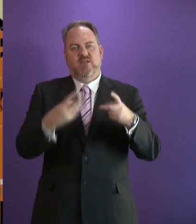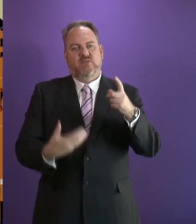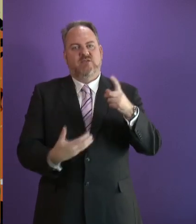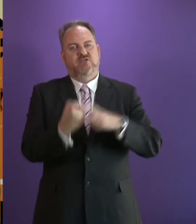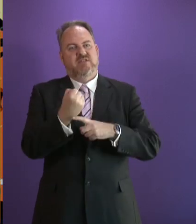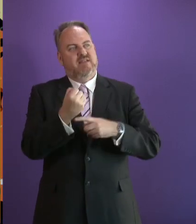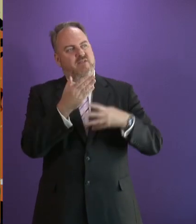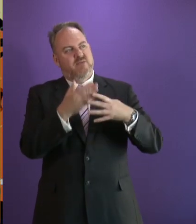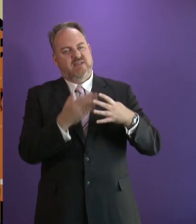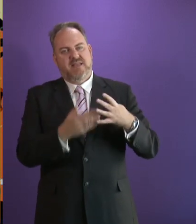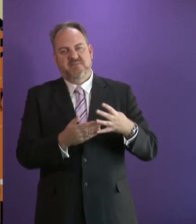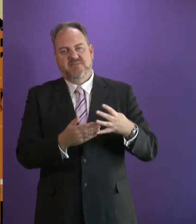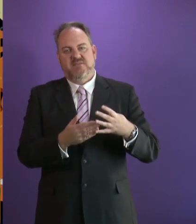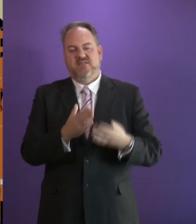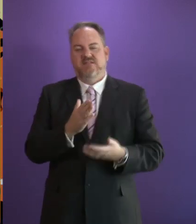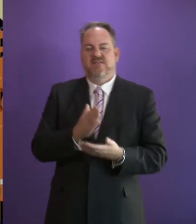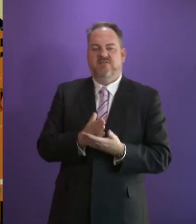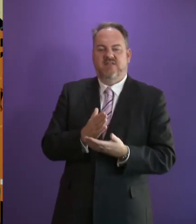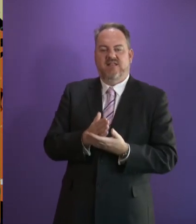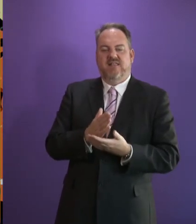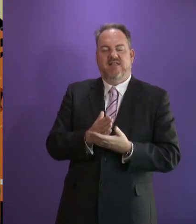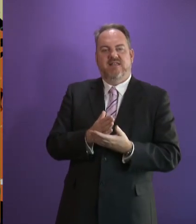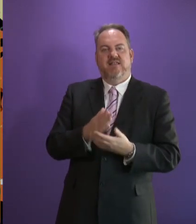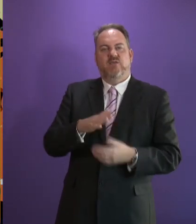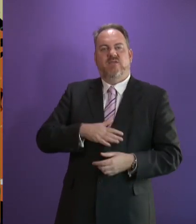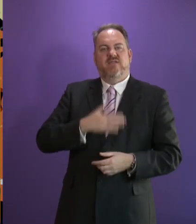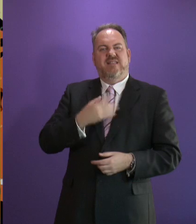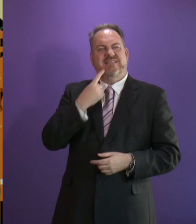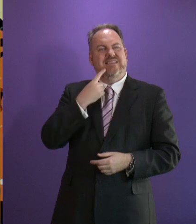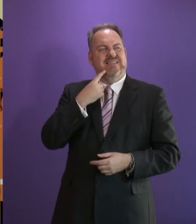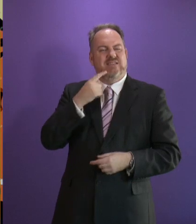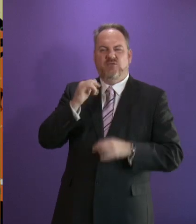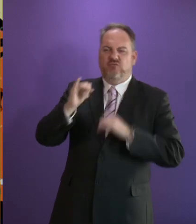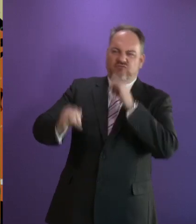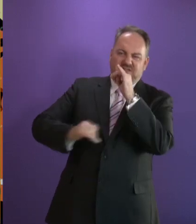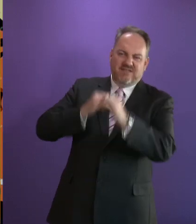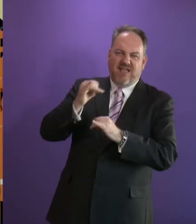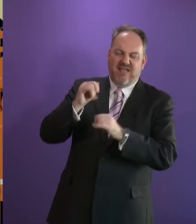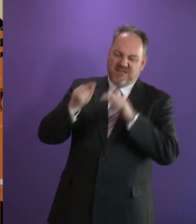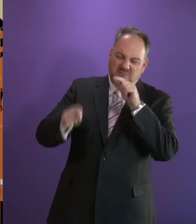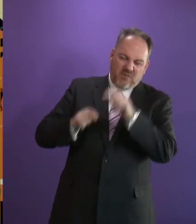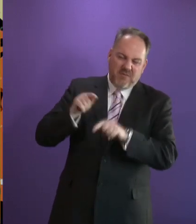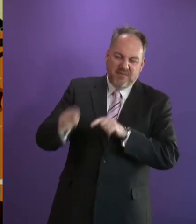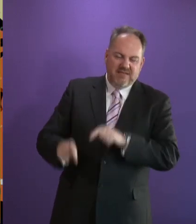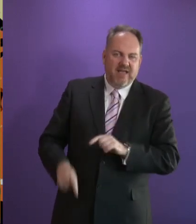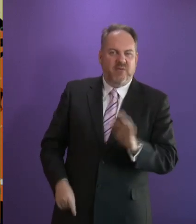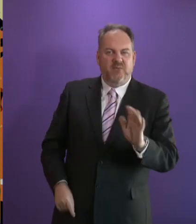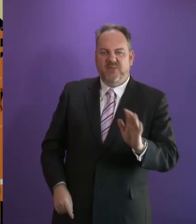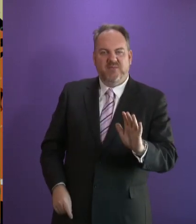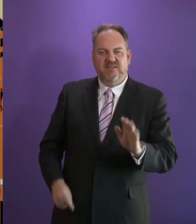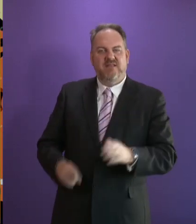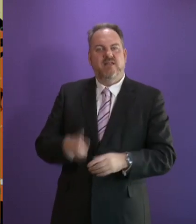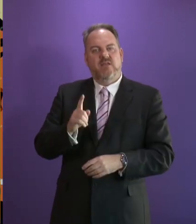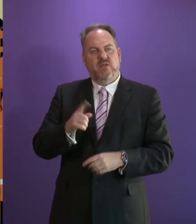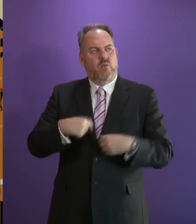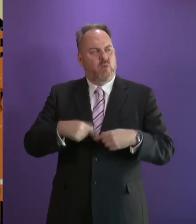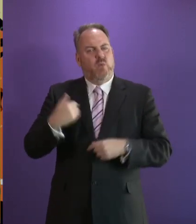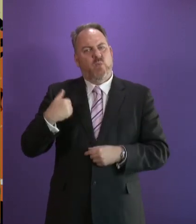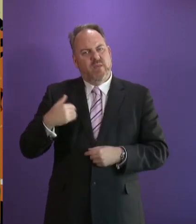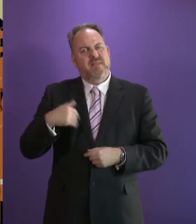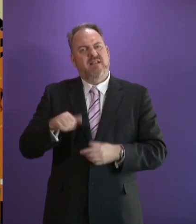each other. In such a frosty political climate, it can be easy to tear people down. However, it's important that we don't resort to that. Women have struggled for generations to be